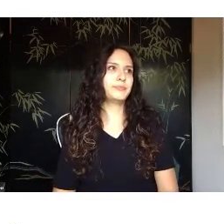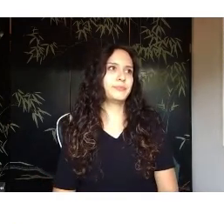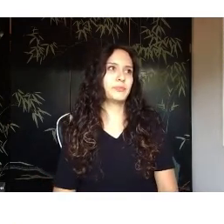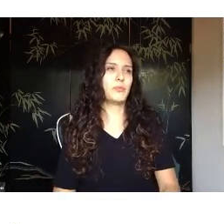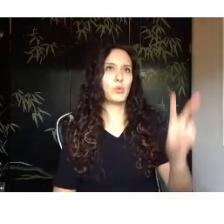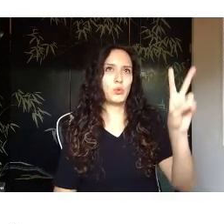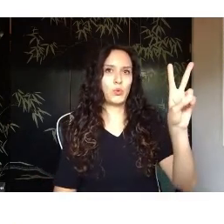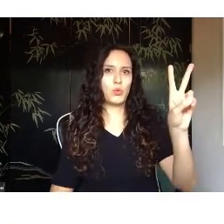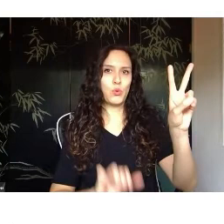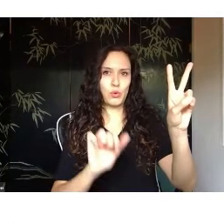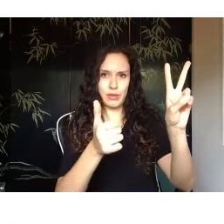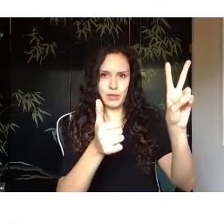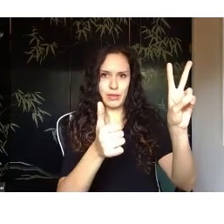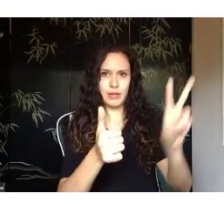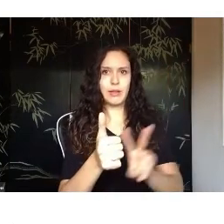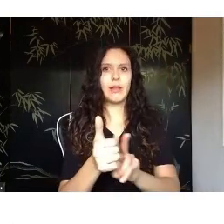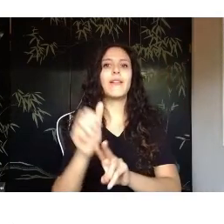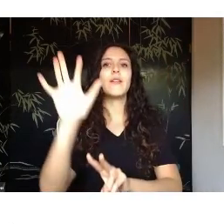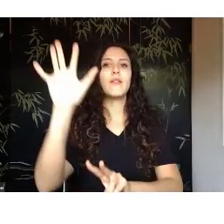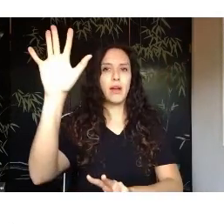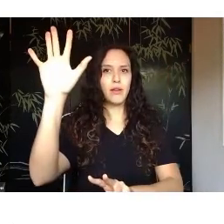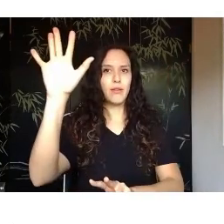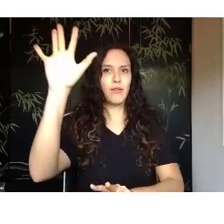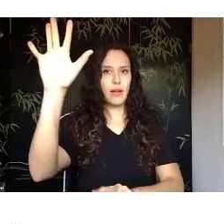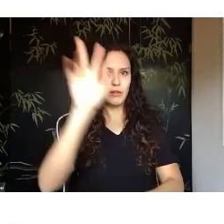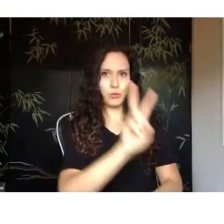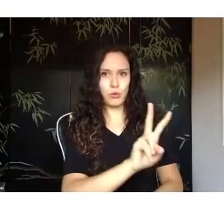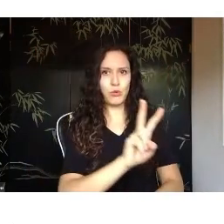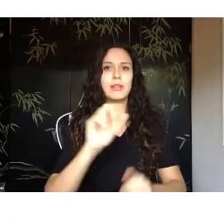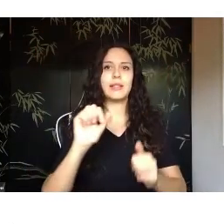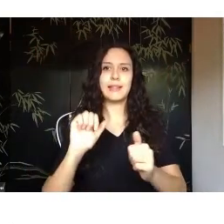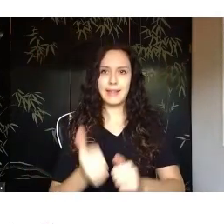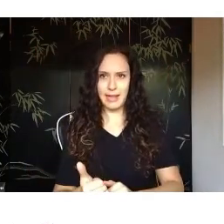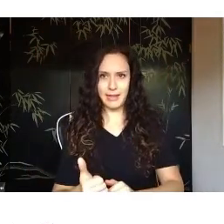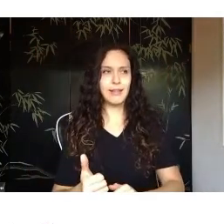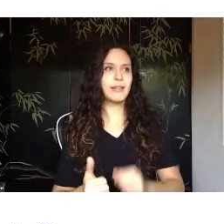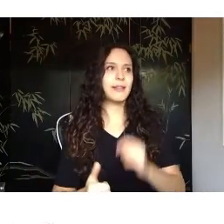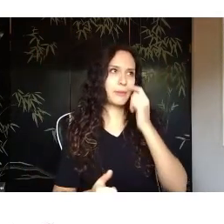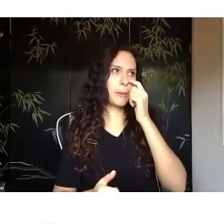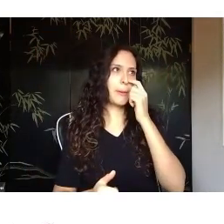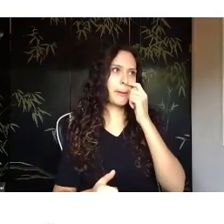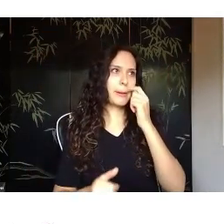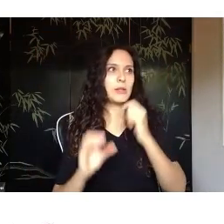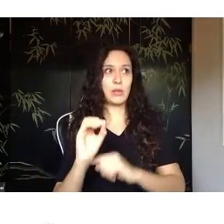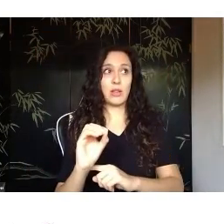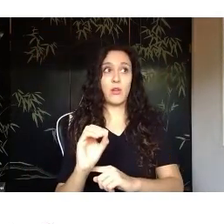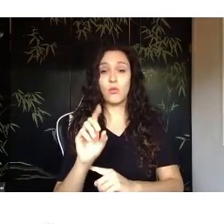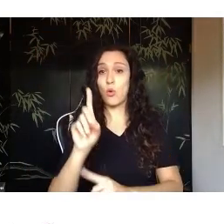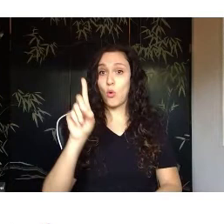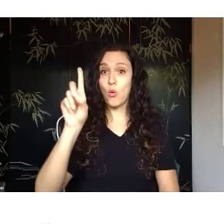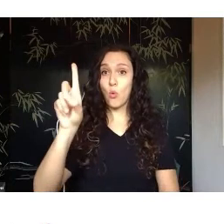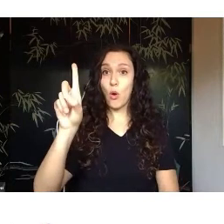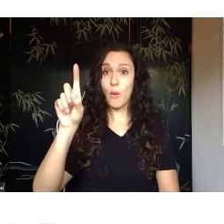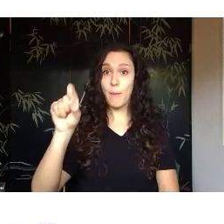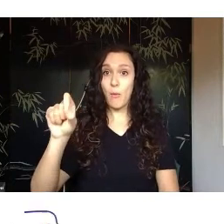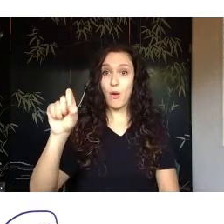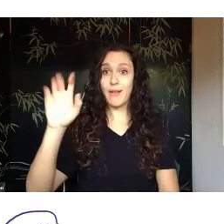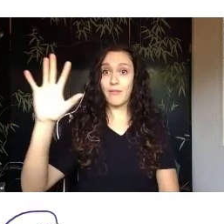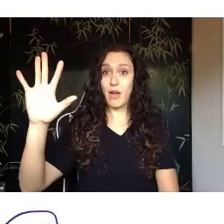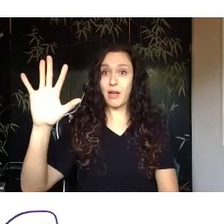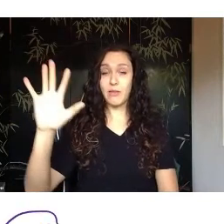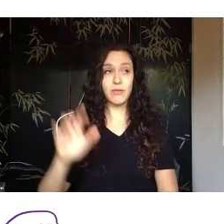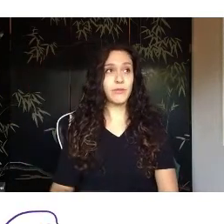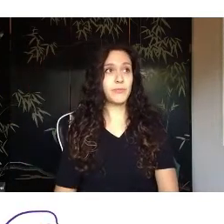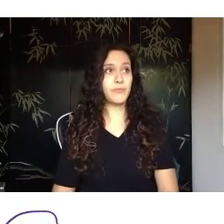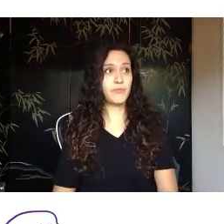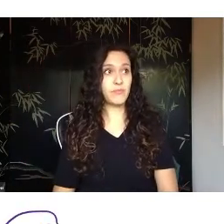up. There we go. 2 goes into 10 5 times. 5 times 2 is 10. 0. So